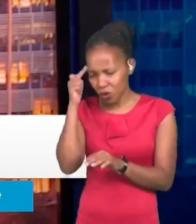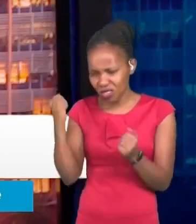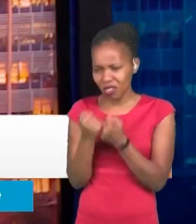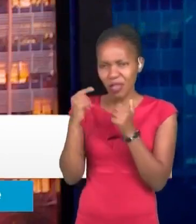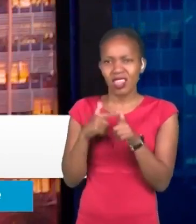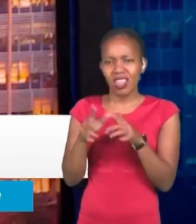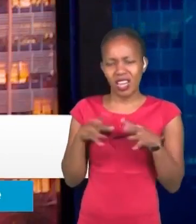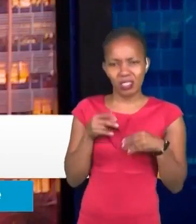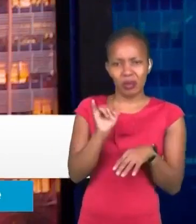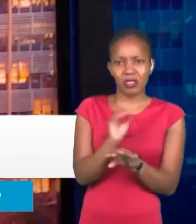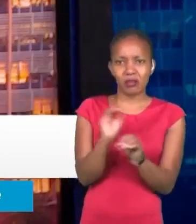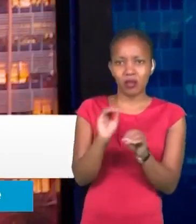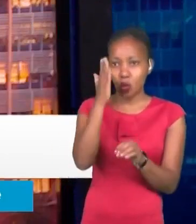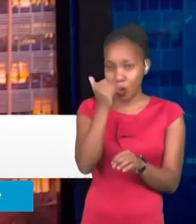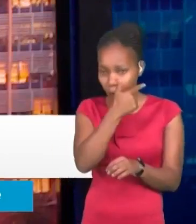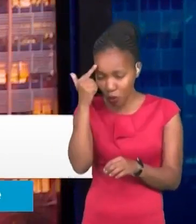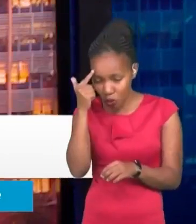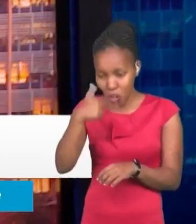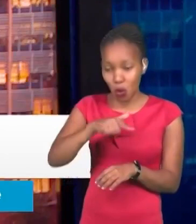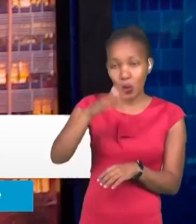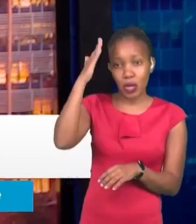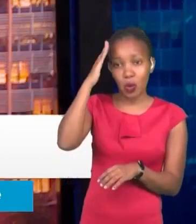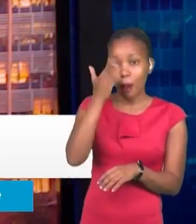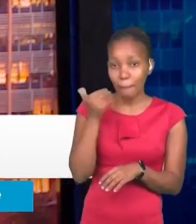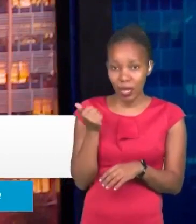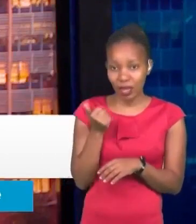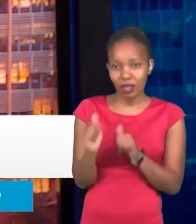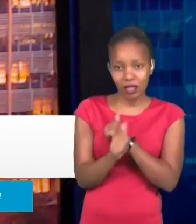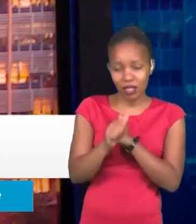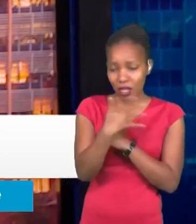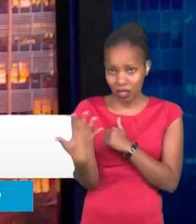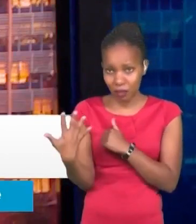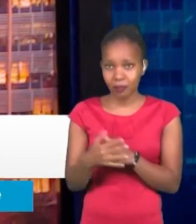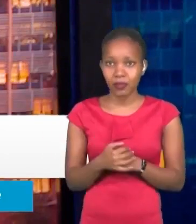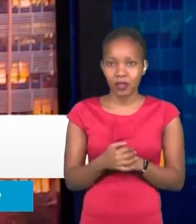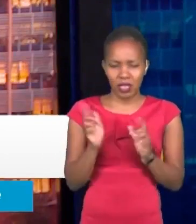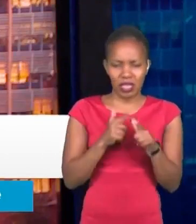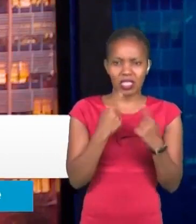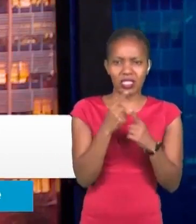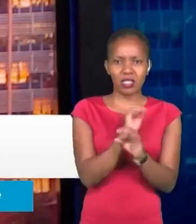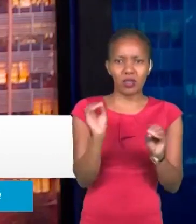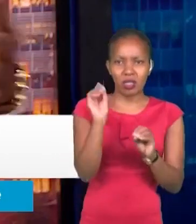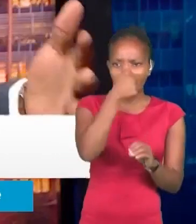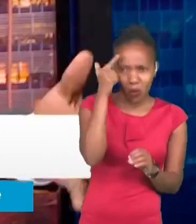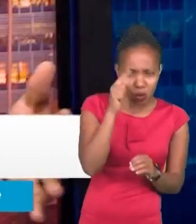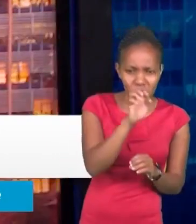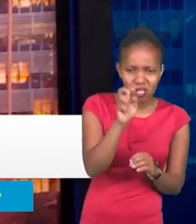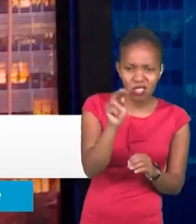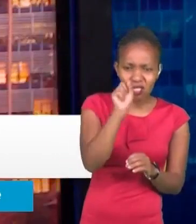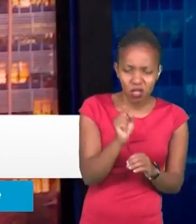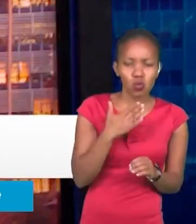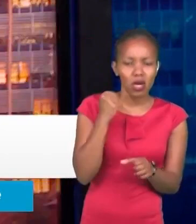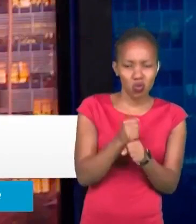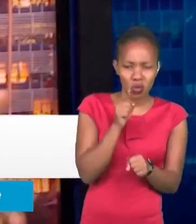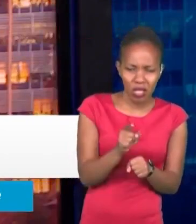Do not allow them to do that, because we inherently know better that that is a dangerous thing to do. You do not say that, okay, because teenagers want to do it and